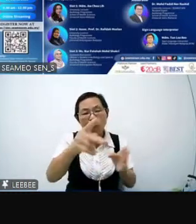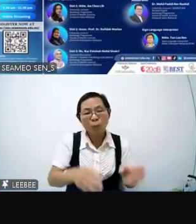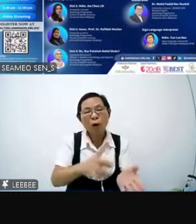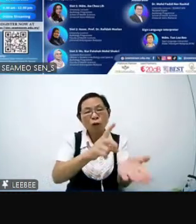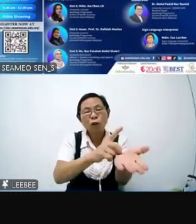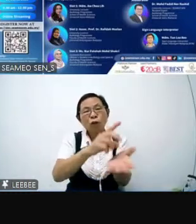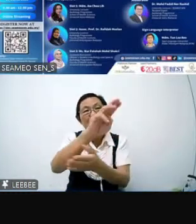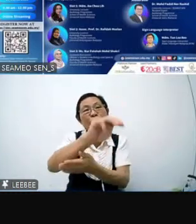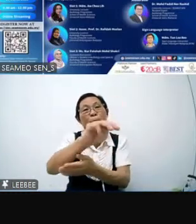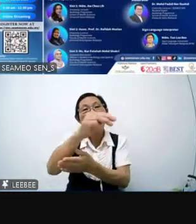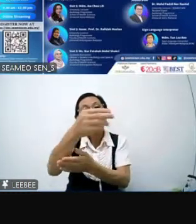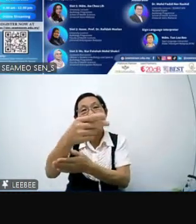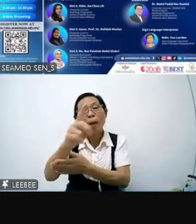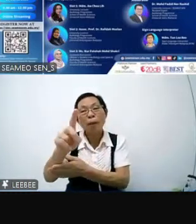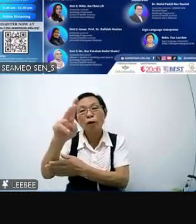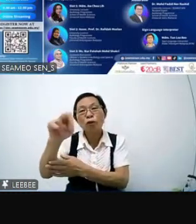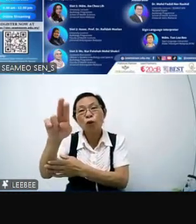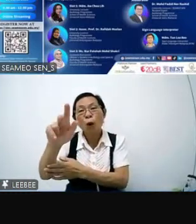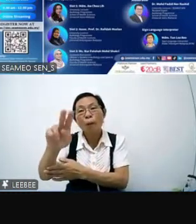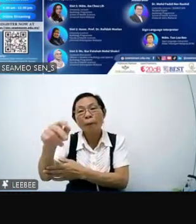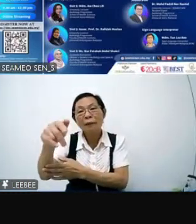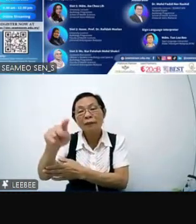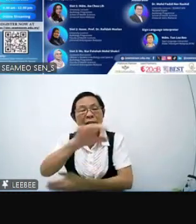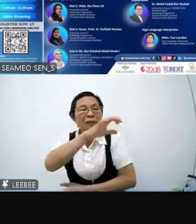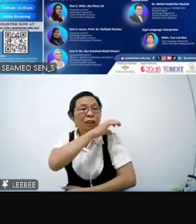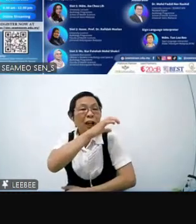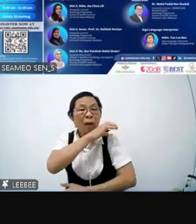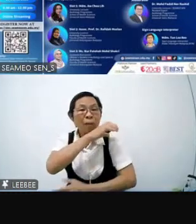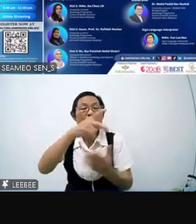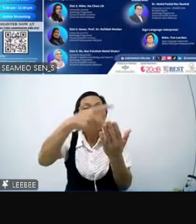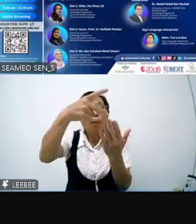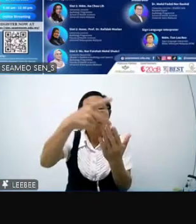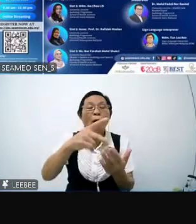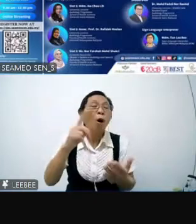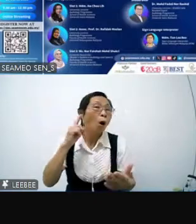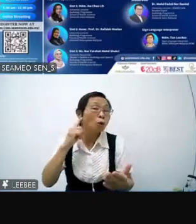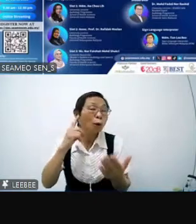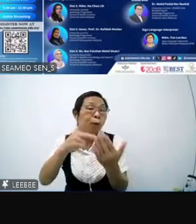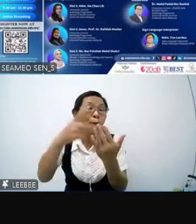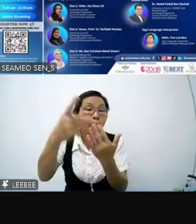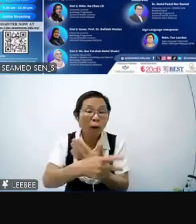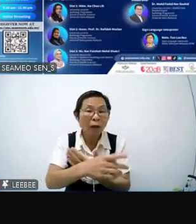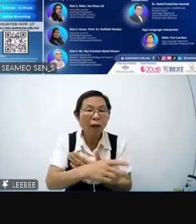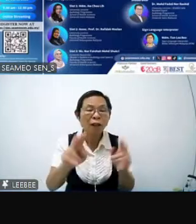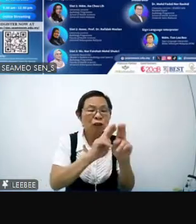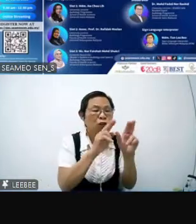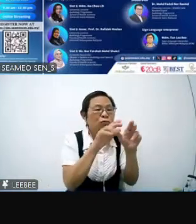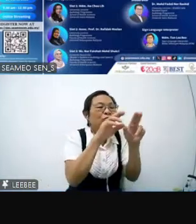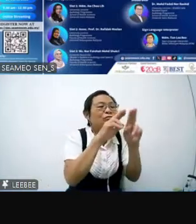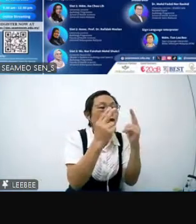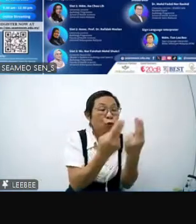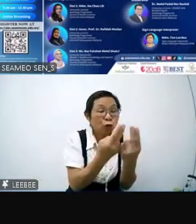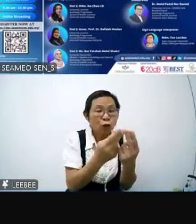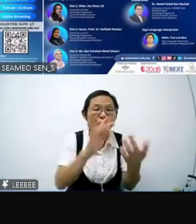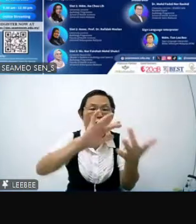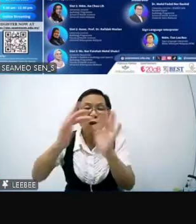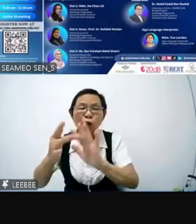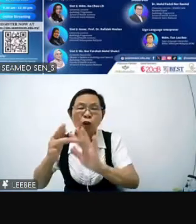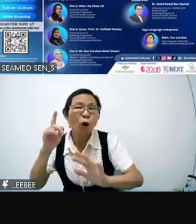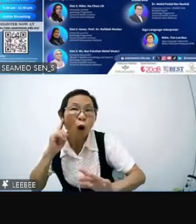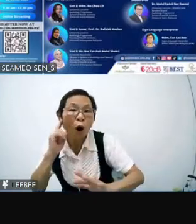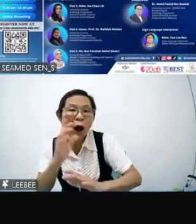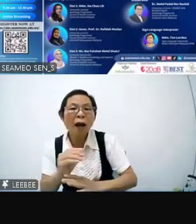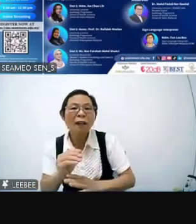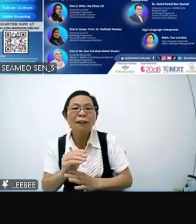Normani Zakaria, Chairperson of Audiology Program and Unit Coordinator Audiology and Speech Pathology